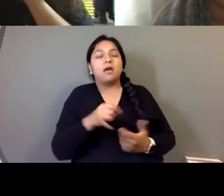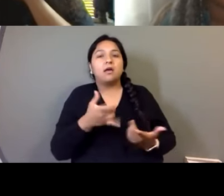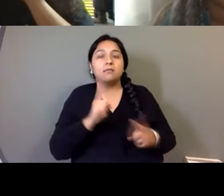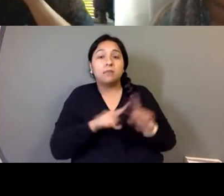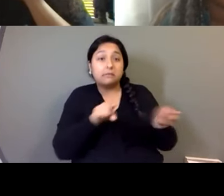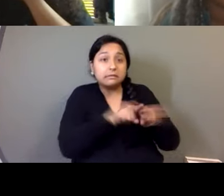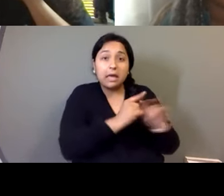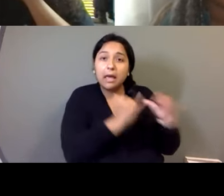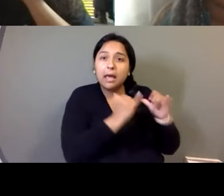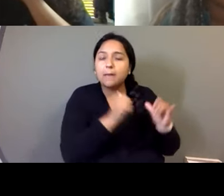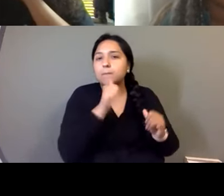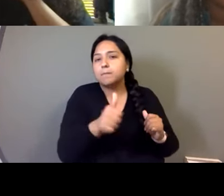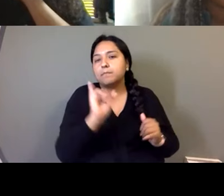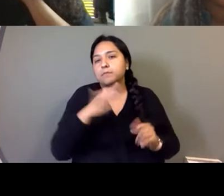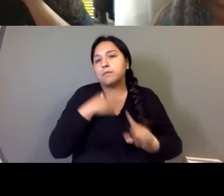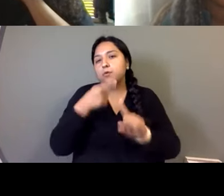point.